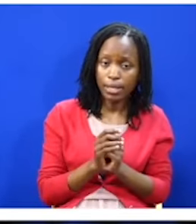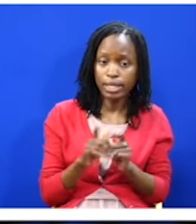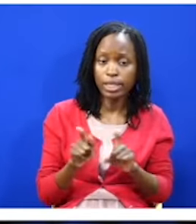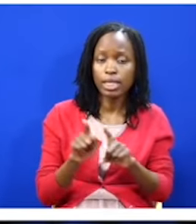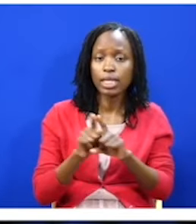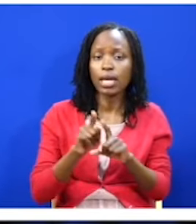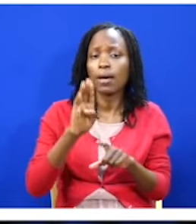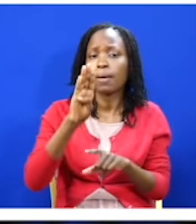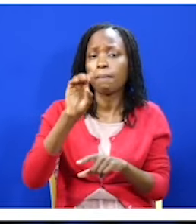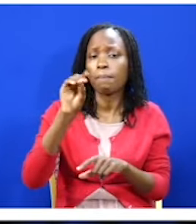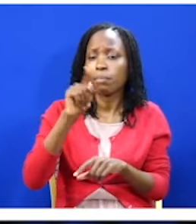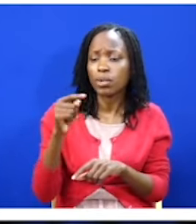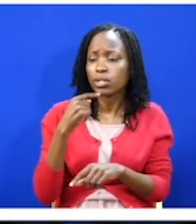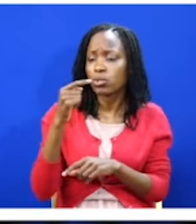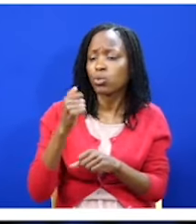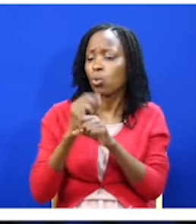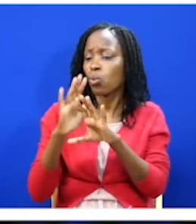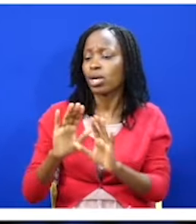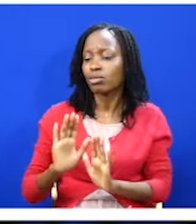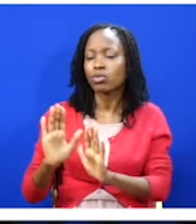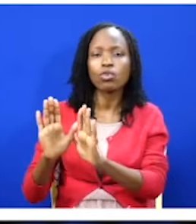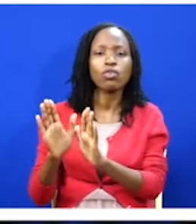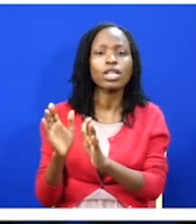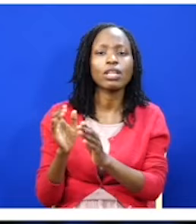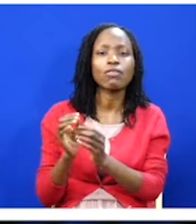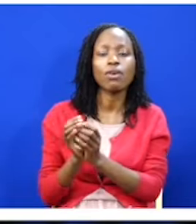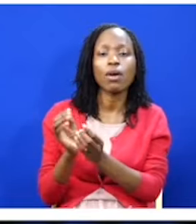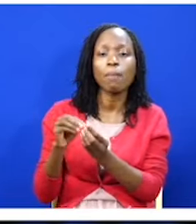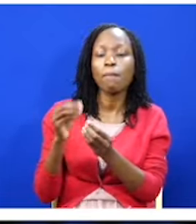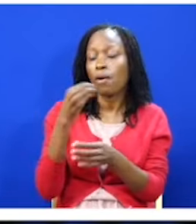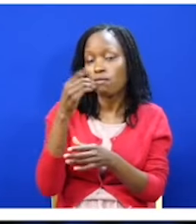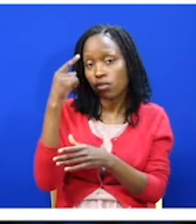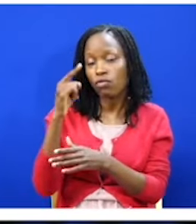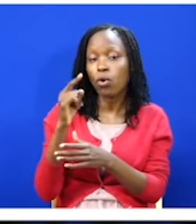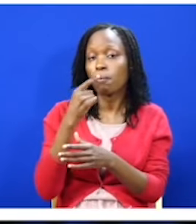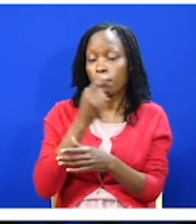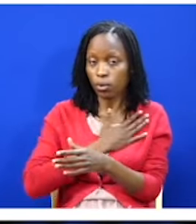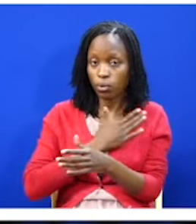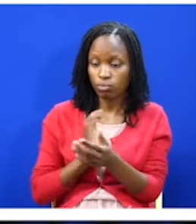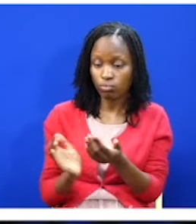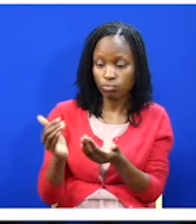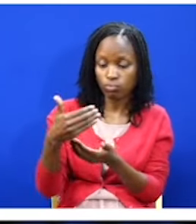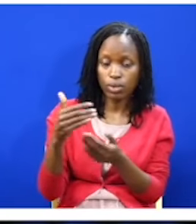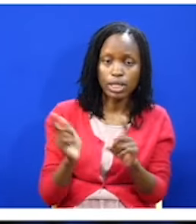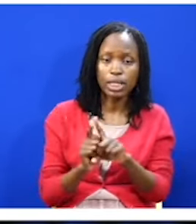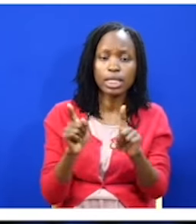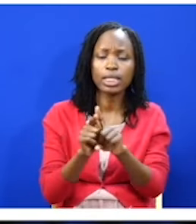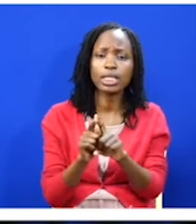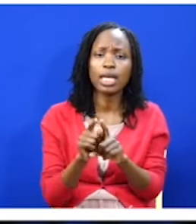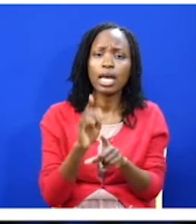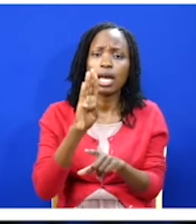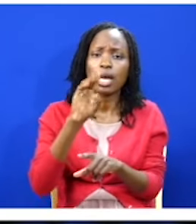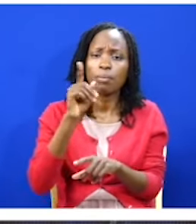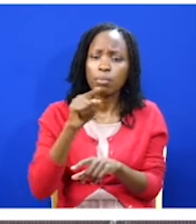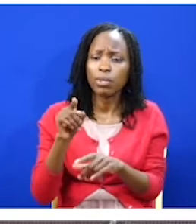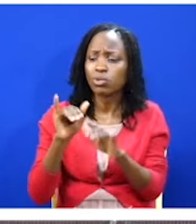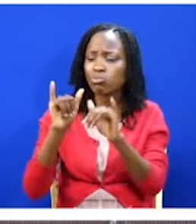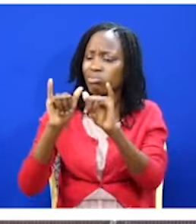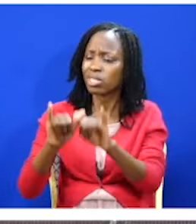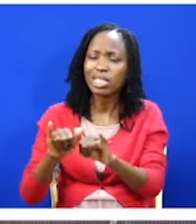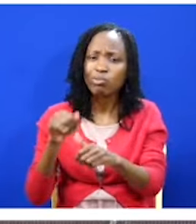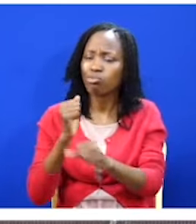even told his workers to leave extra grain on the ground just for her to pick up. He told her she could stay in his field as